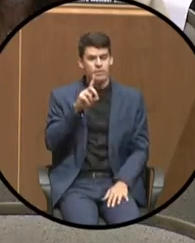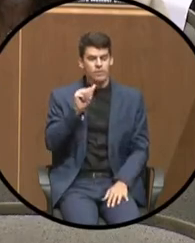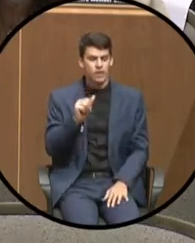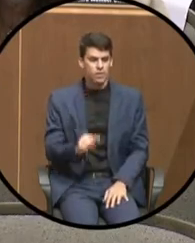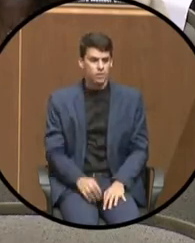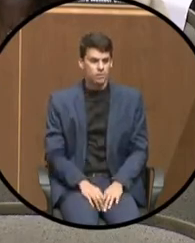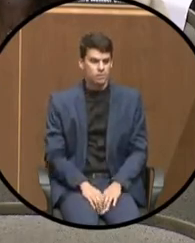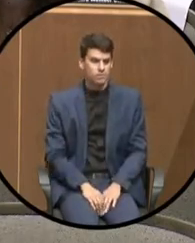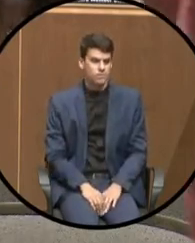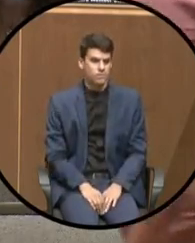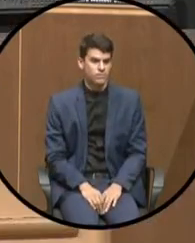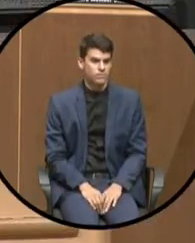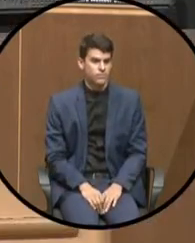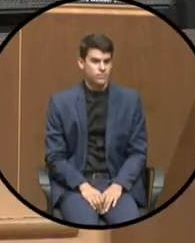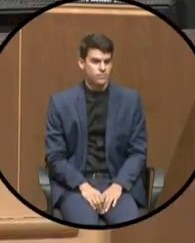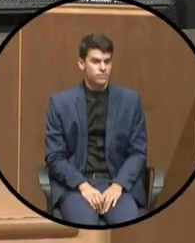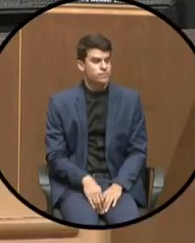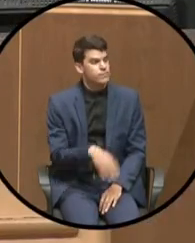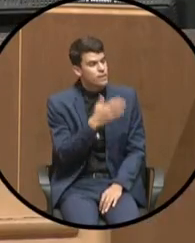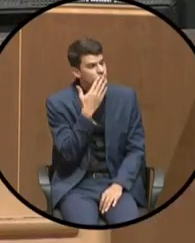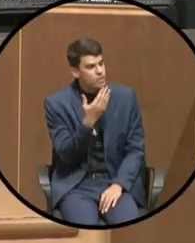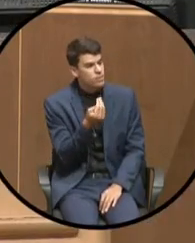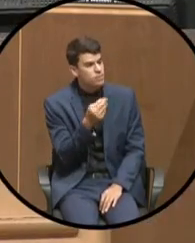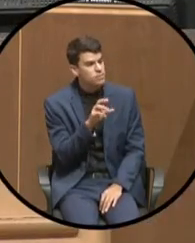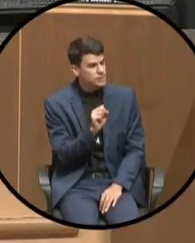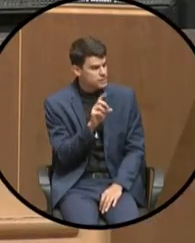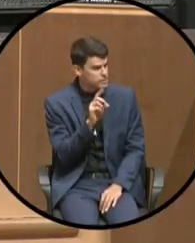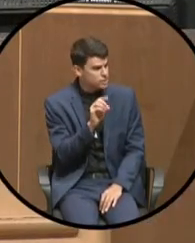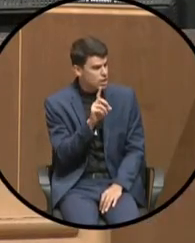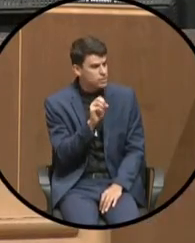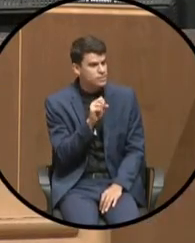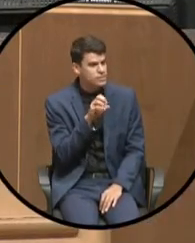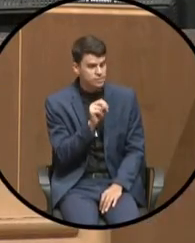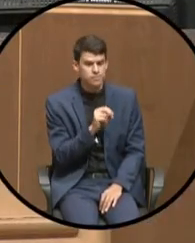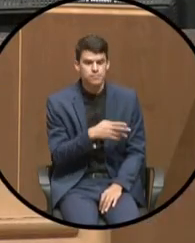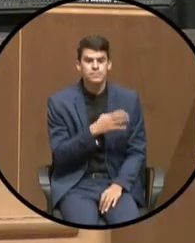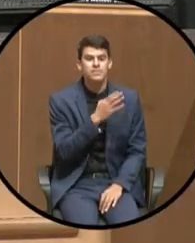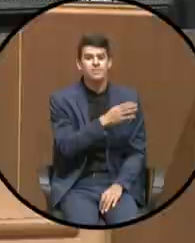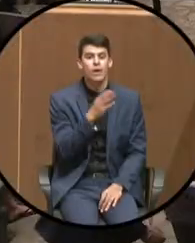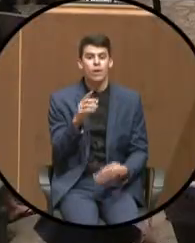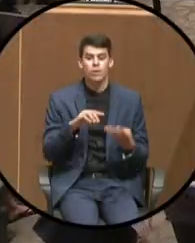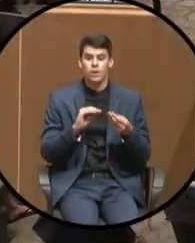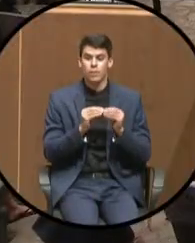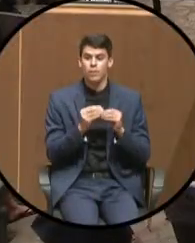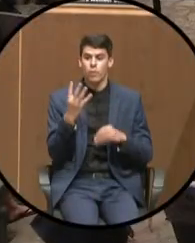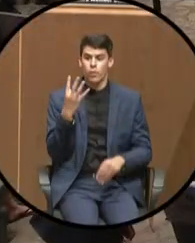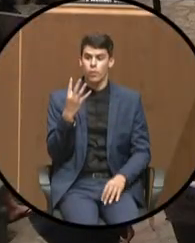much. Thank you, Ms. Dodson. All right, let's take speaker number four.